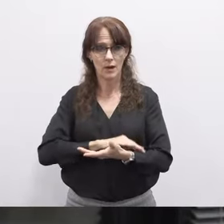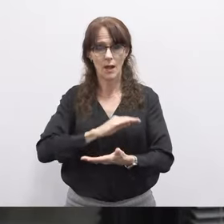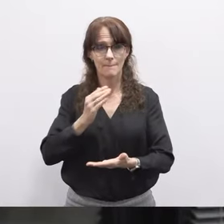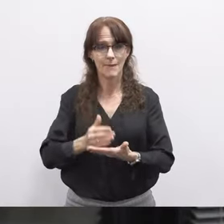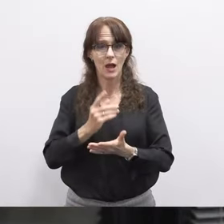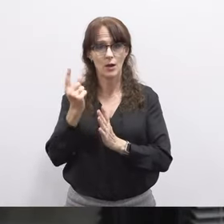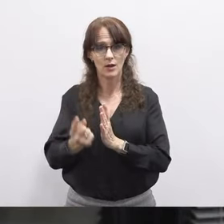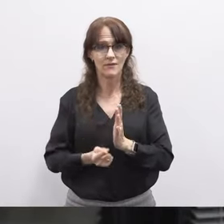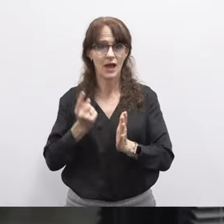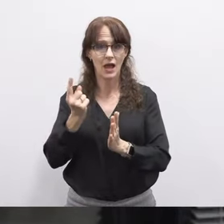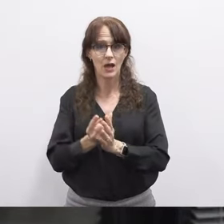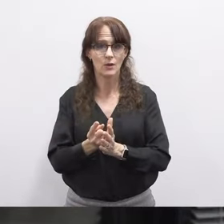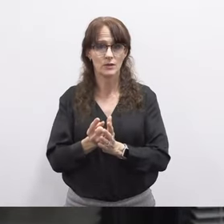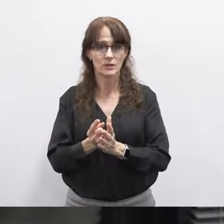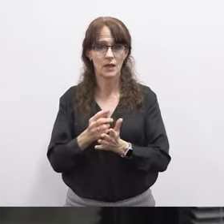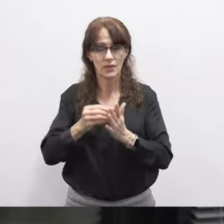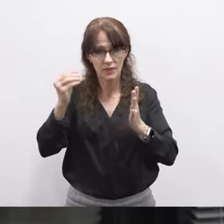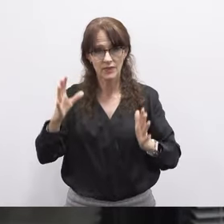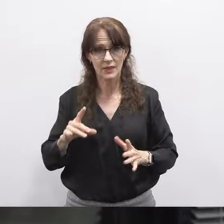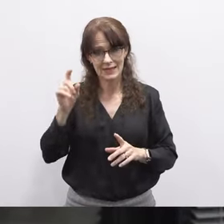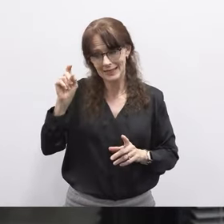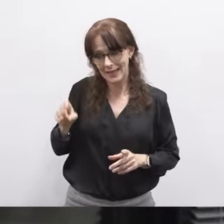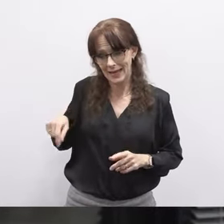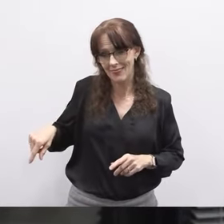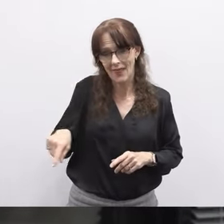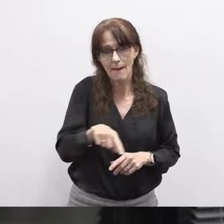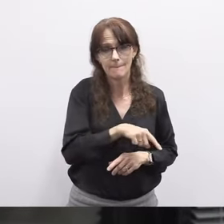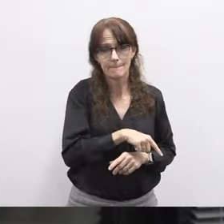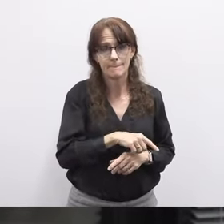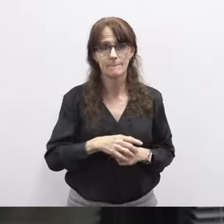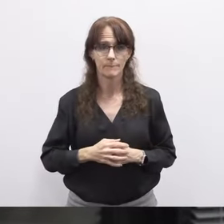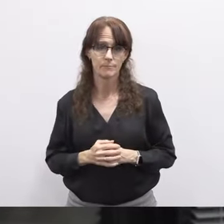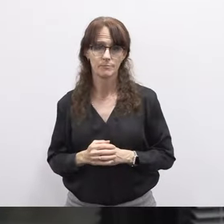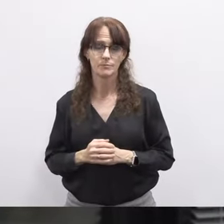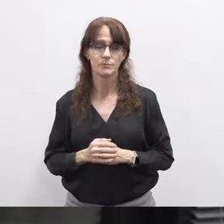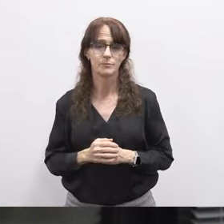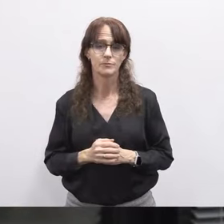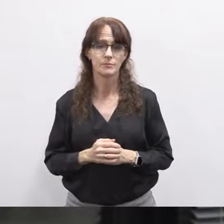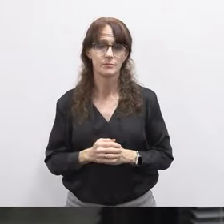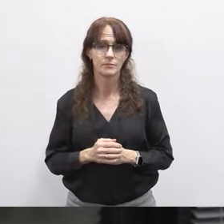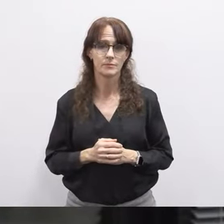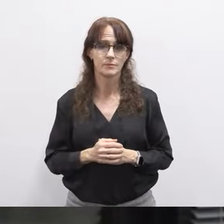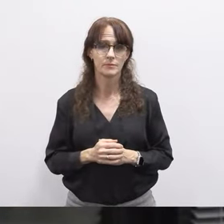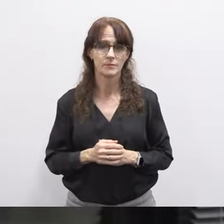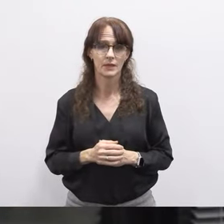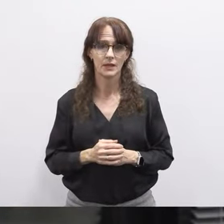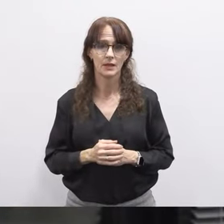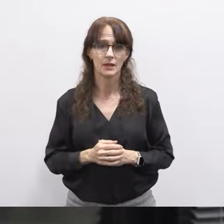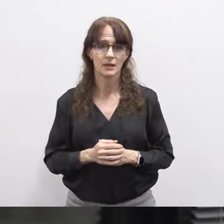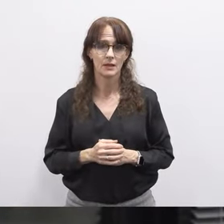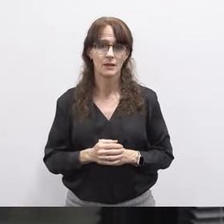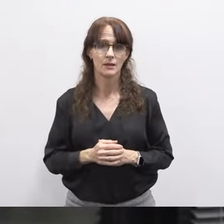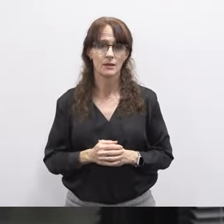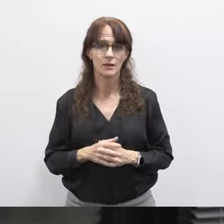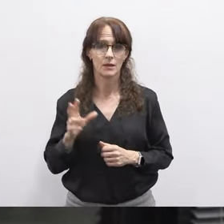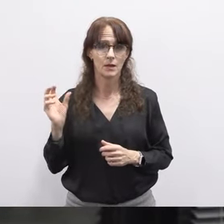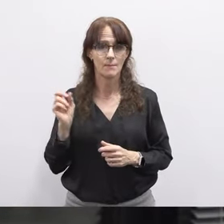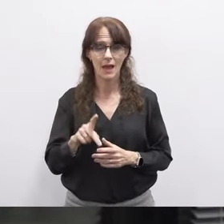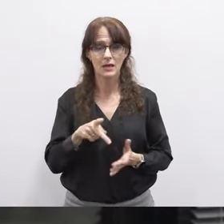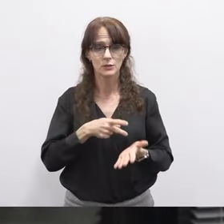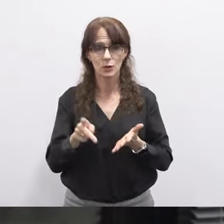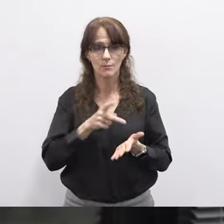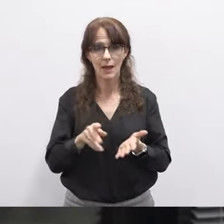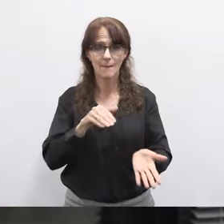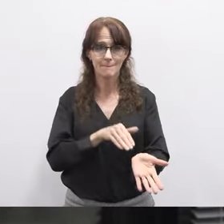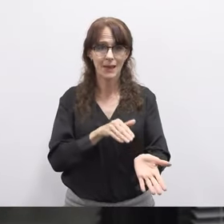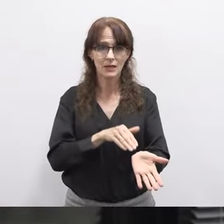of hours that our kids need them for, and to pay, they need to return to paying